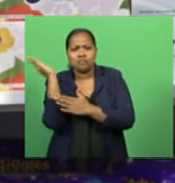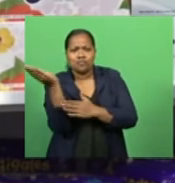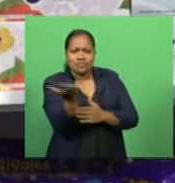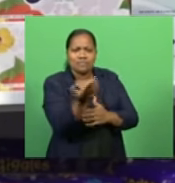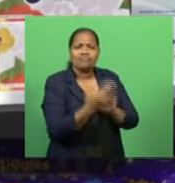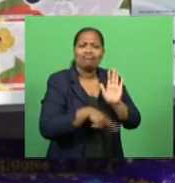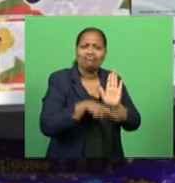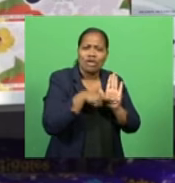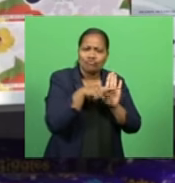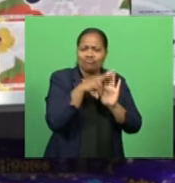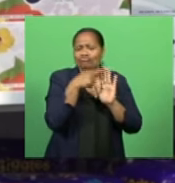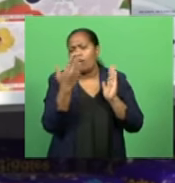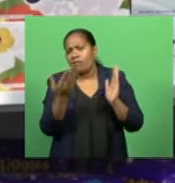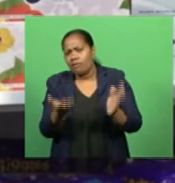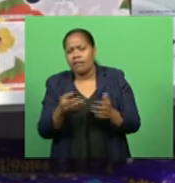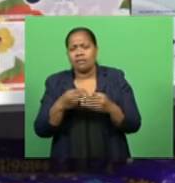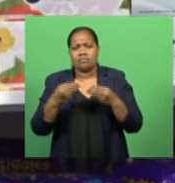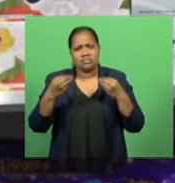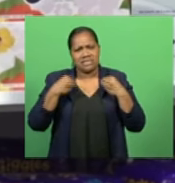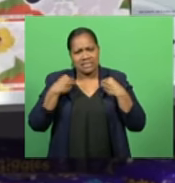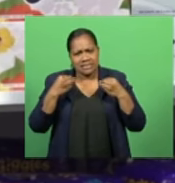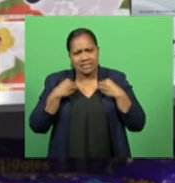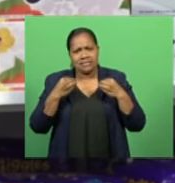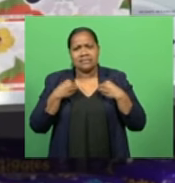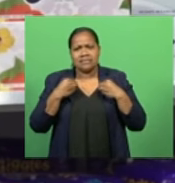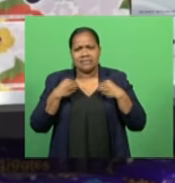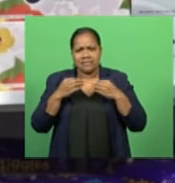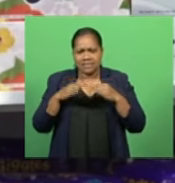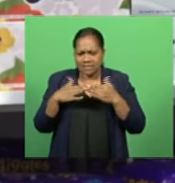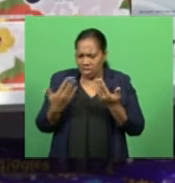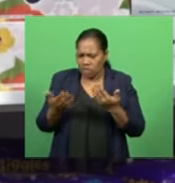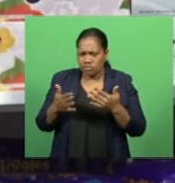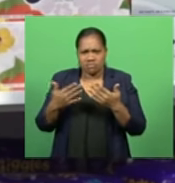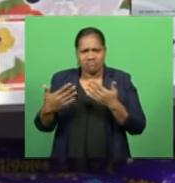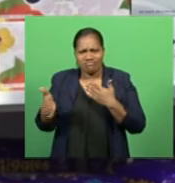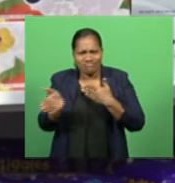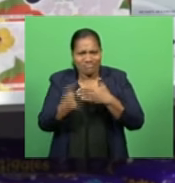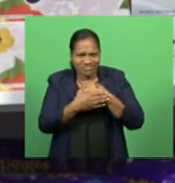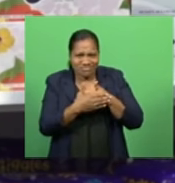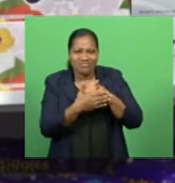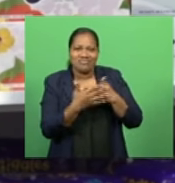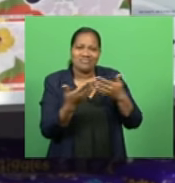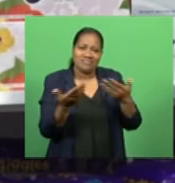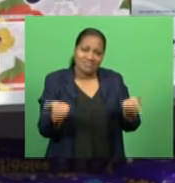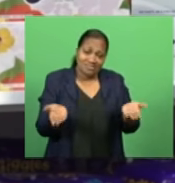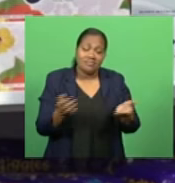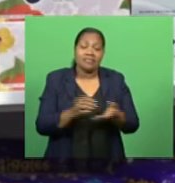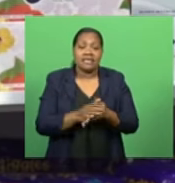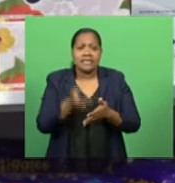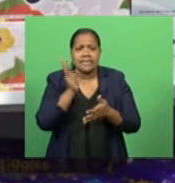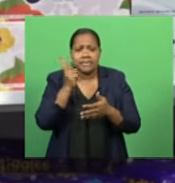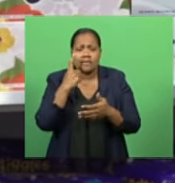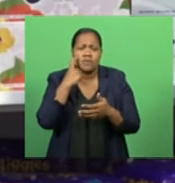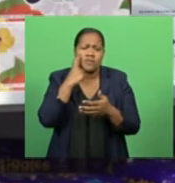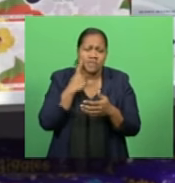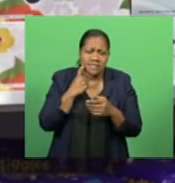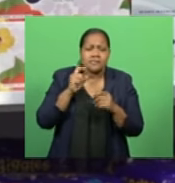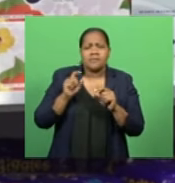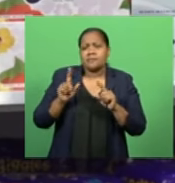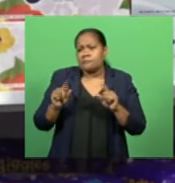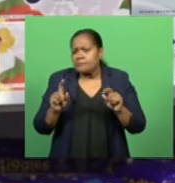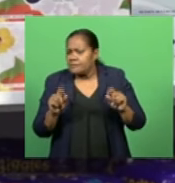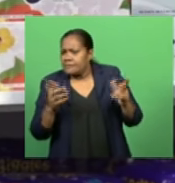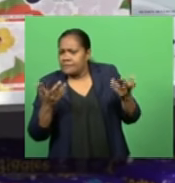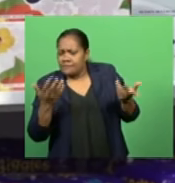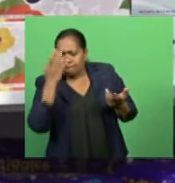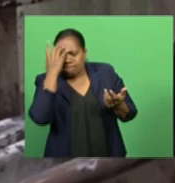call the away from home business, shutting or temporarily closing. Again, what we're trying to do is ensure